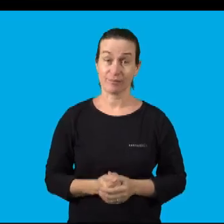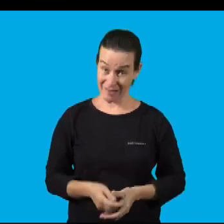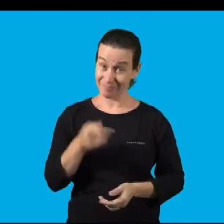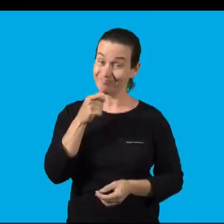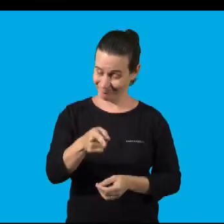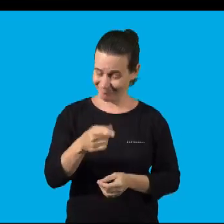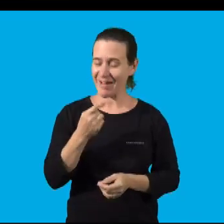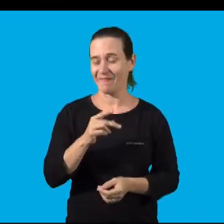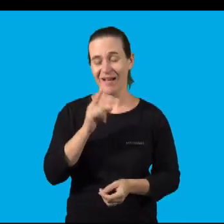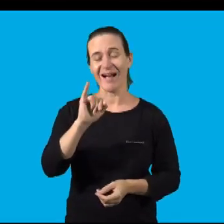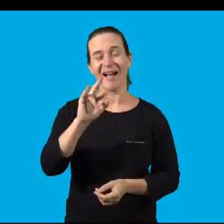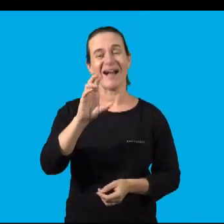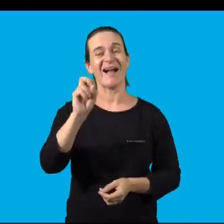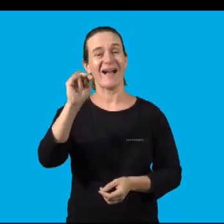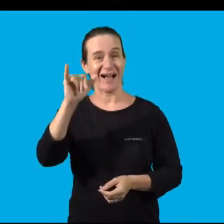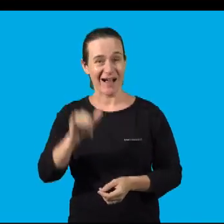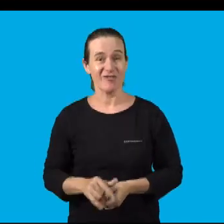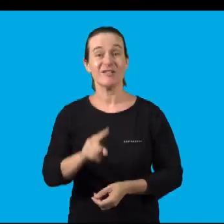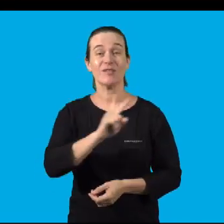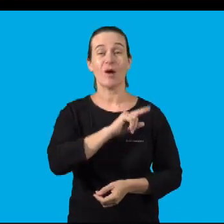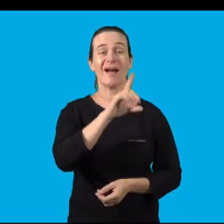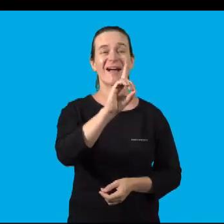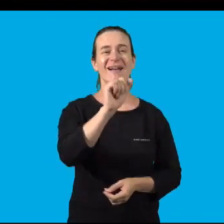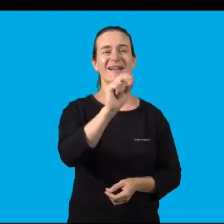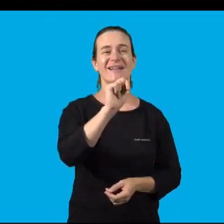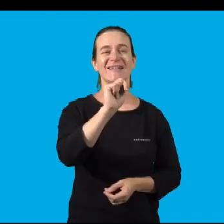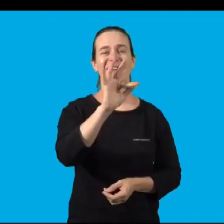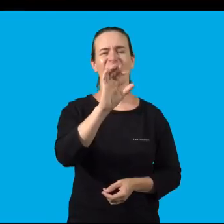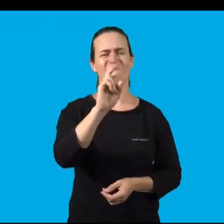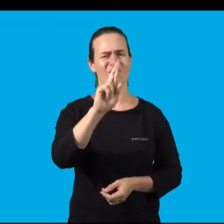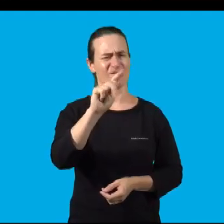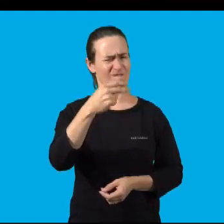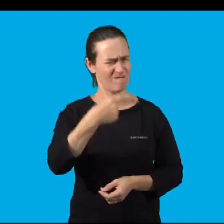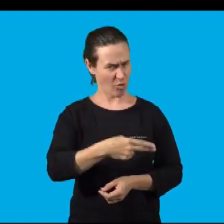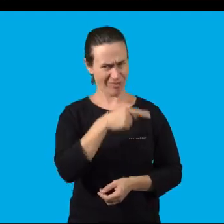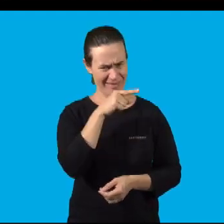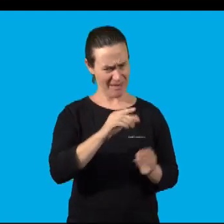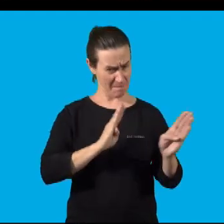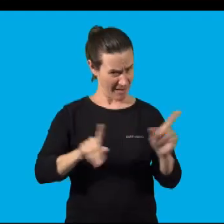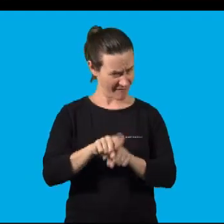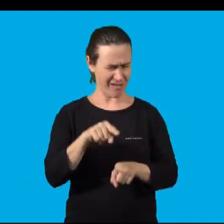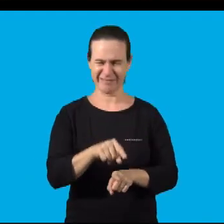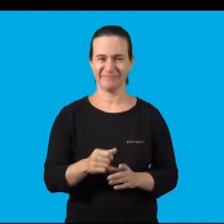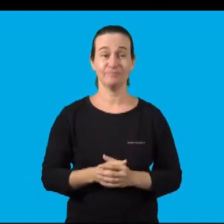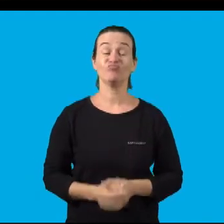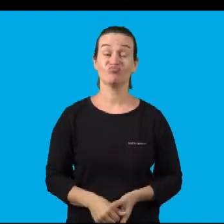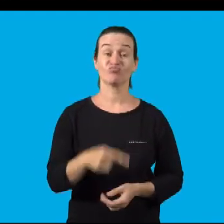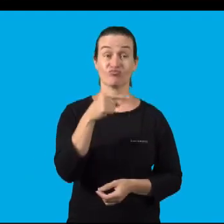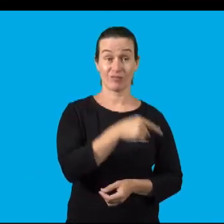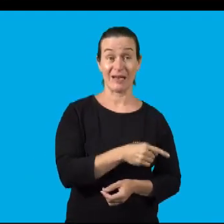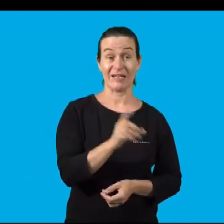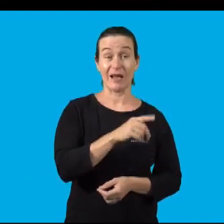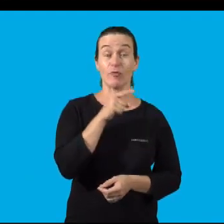context, there is irony due to Danforth's hypocrisy. So, the point. Danforth